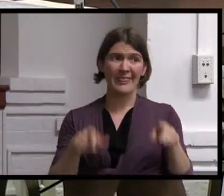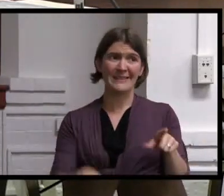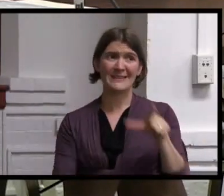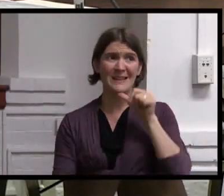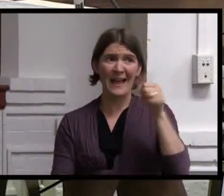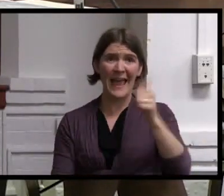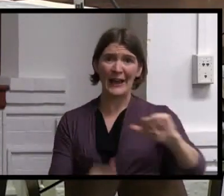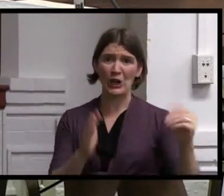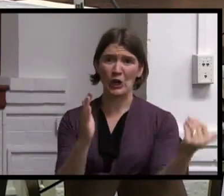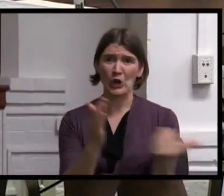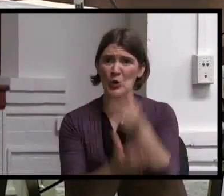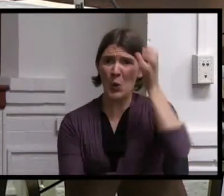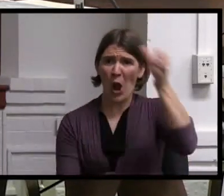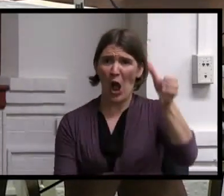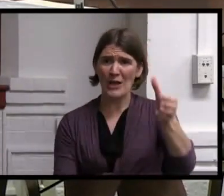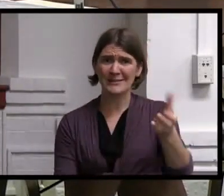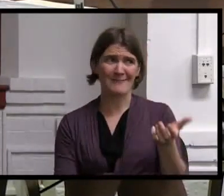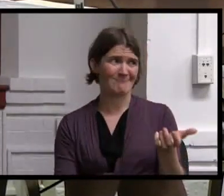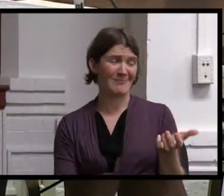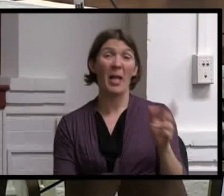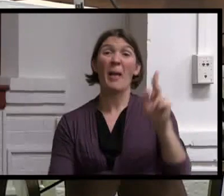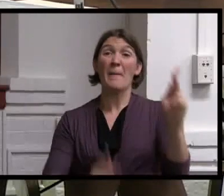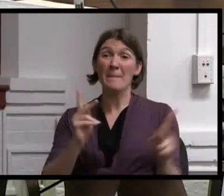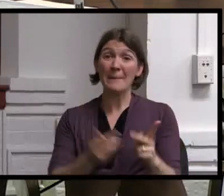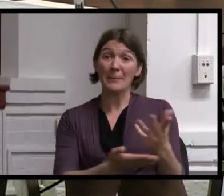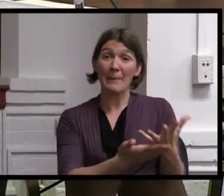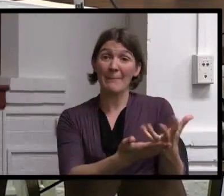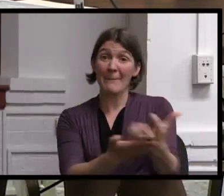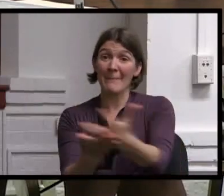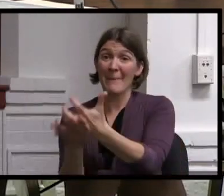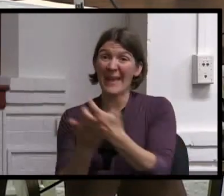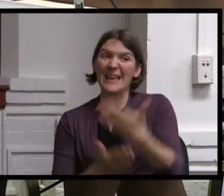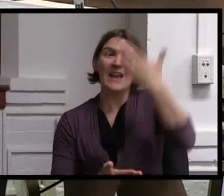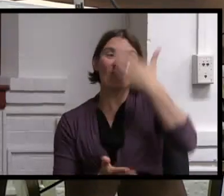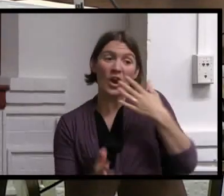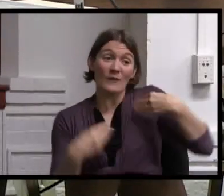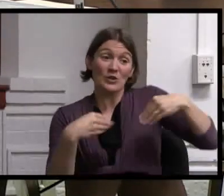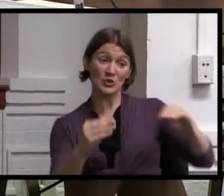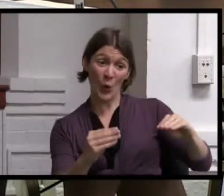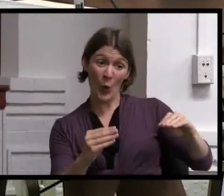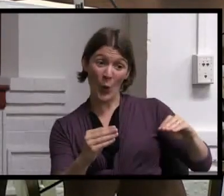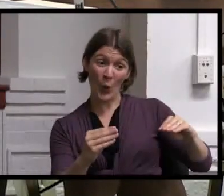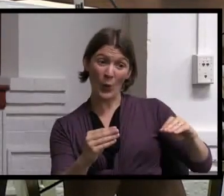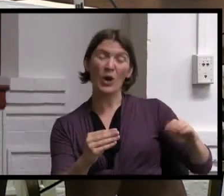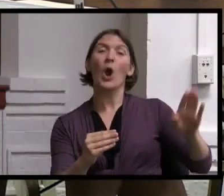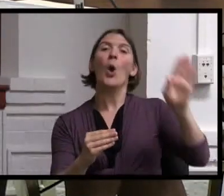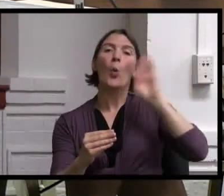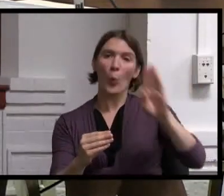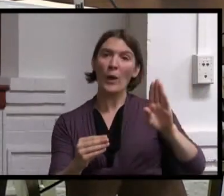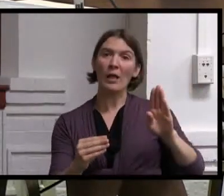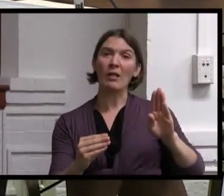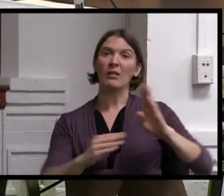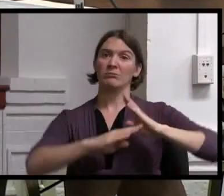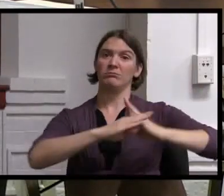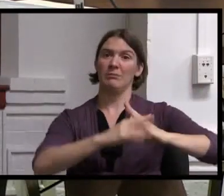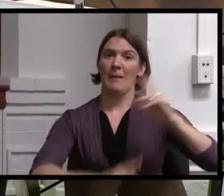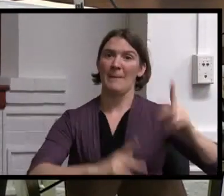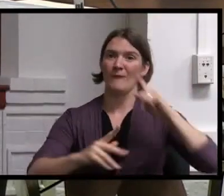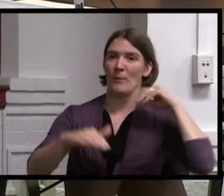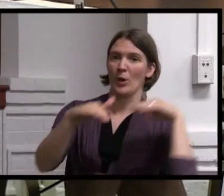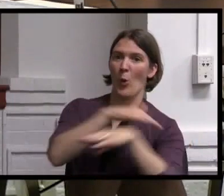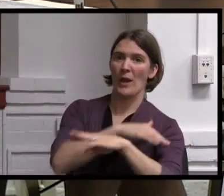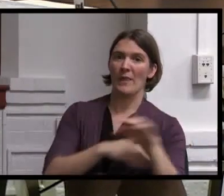newsflash to anyone here that people panhandling in storefronts deters customers from entering the stores.